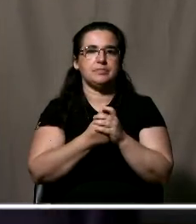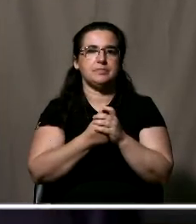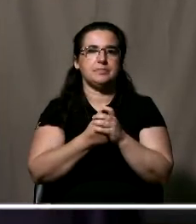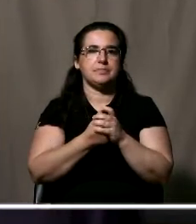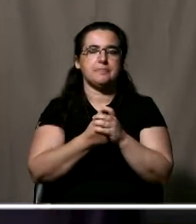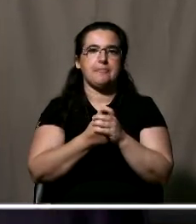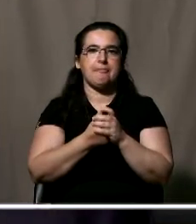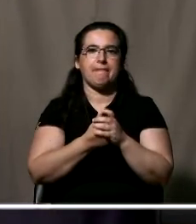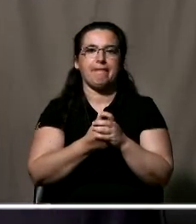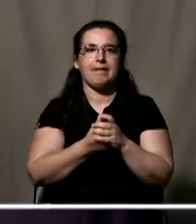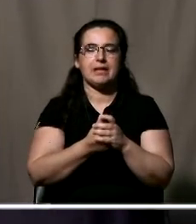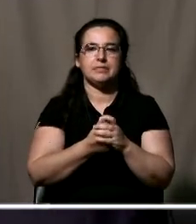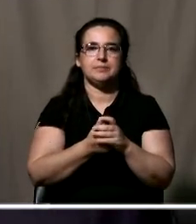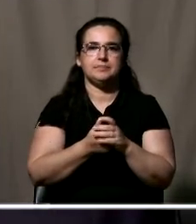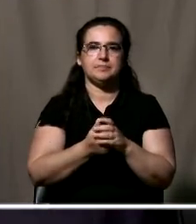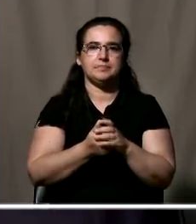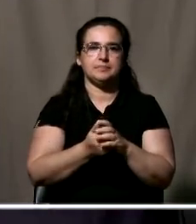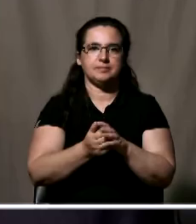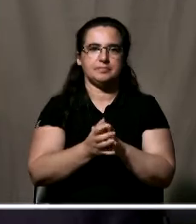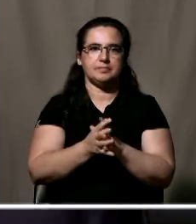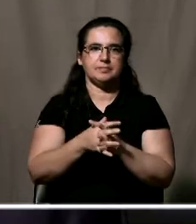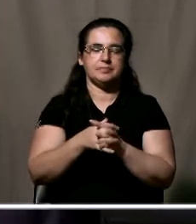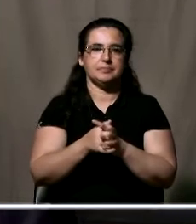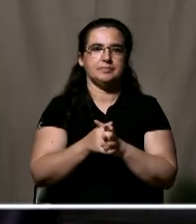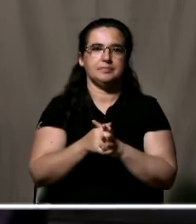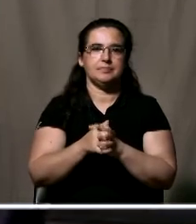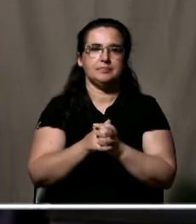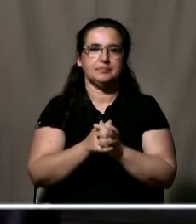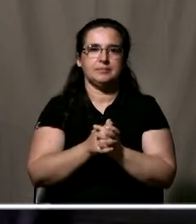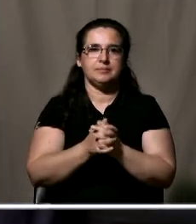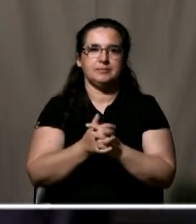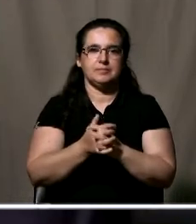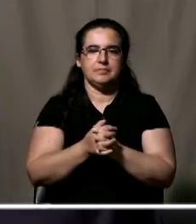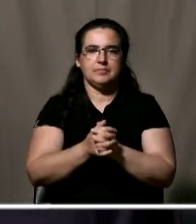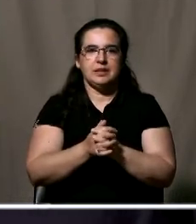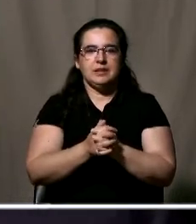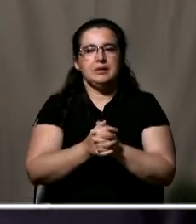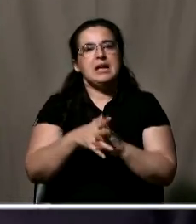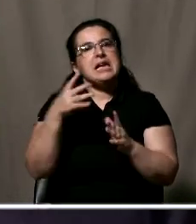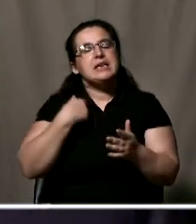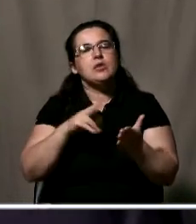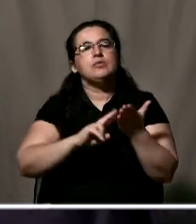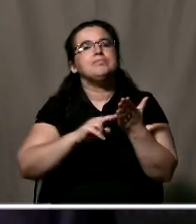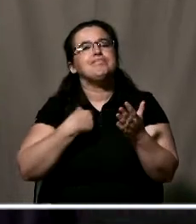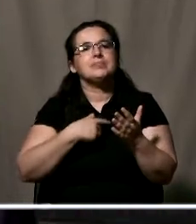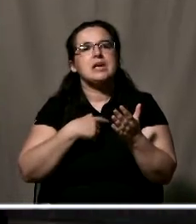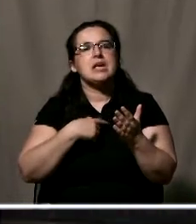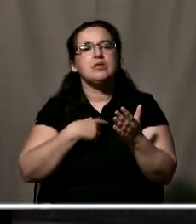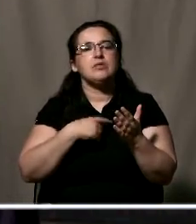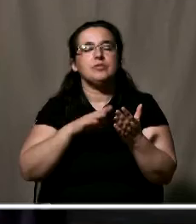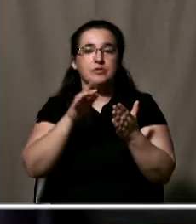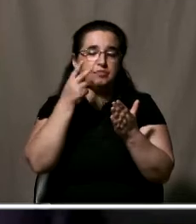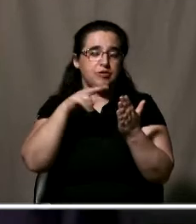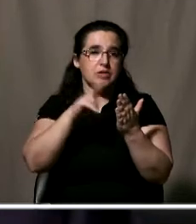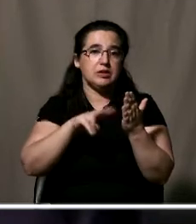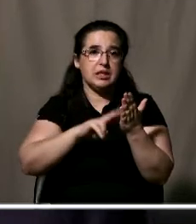it like it says it in the Bible, then I'll read the translation I gave to him, my adaptation of it. Eu vou lê-la como está na tradução da Bíblia